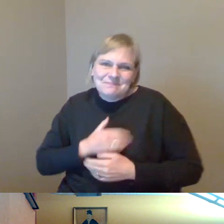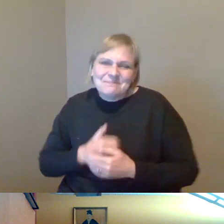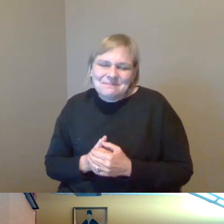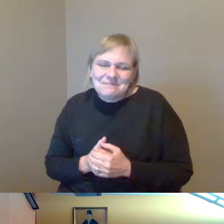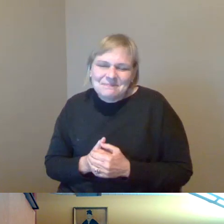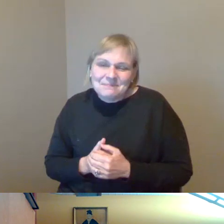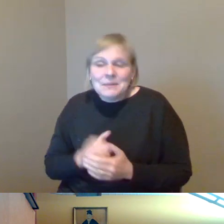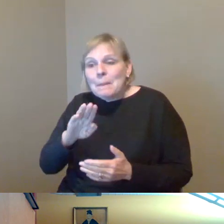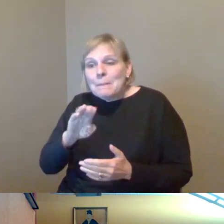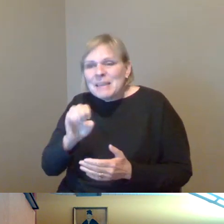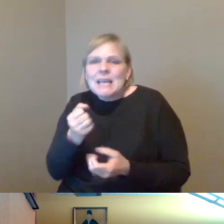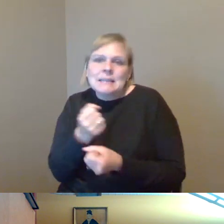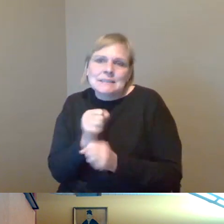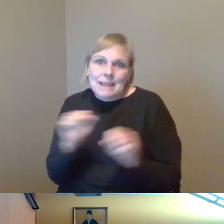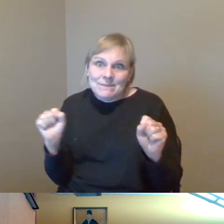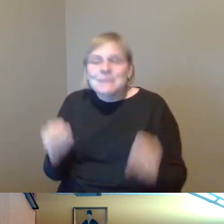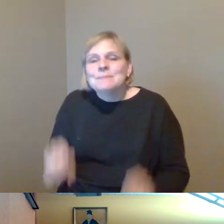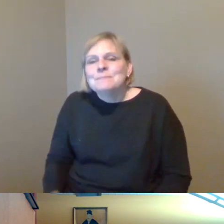Be safe.